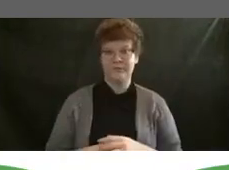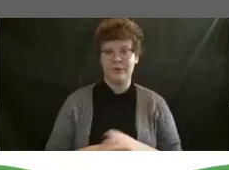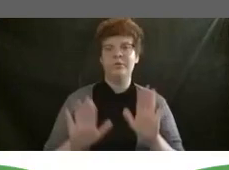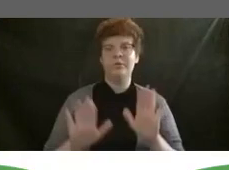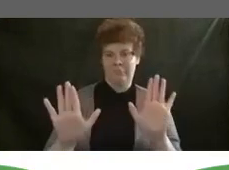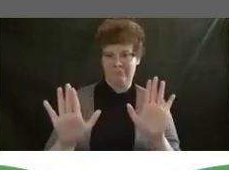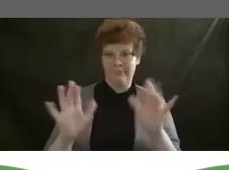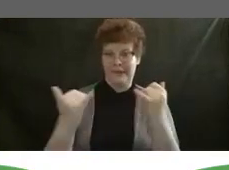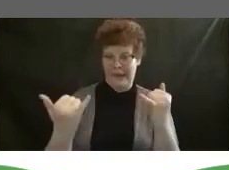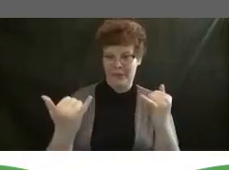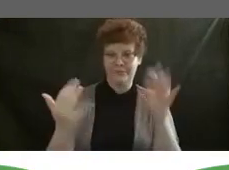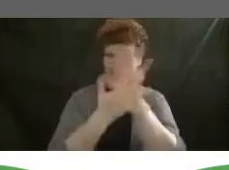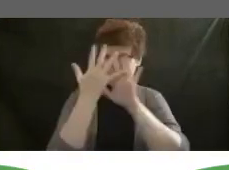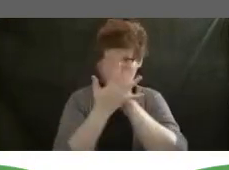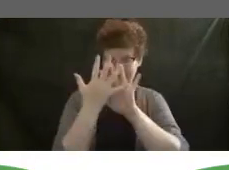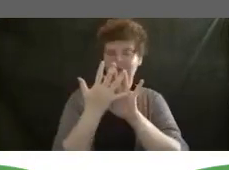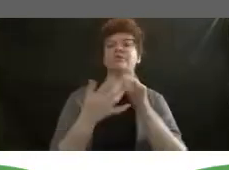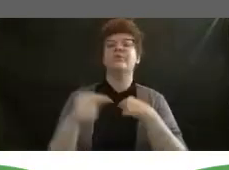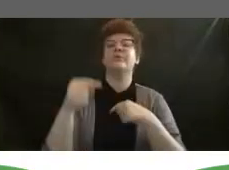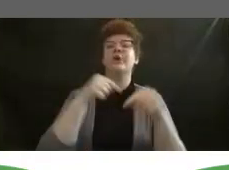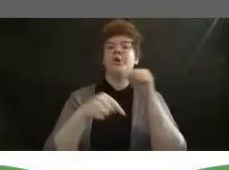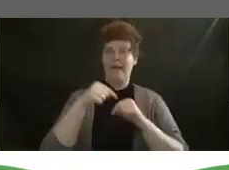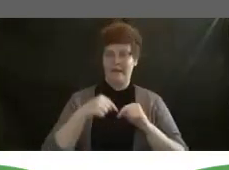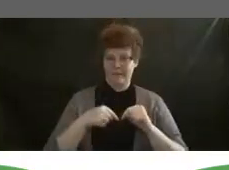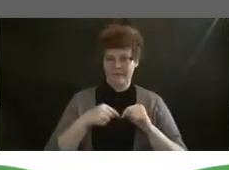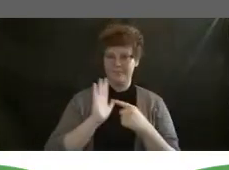back. Let's go back again.